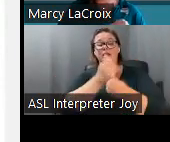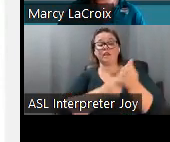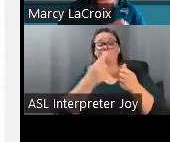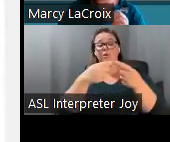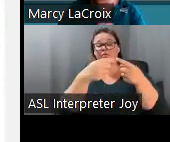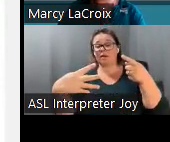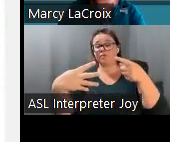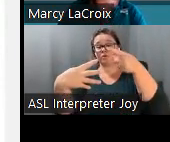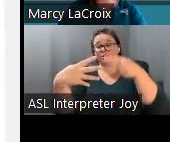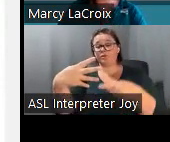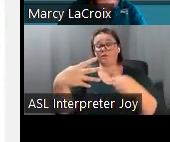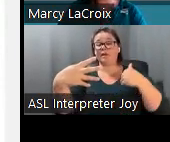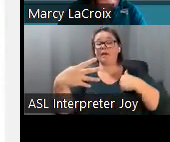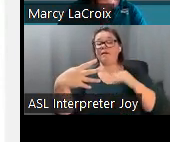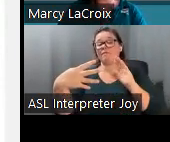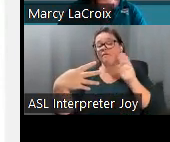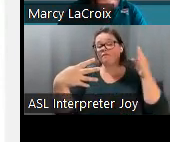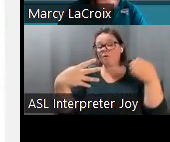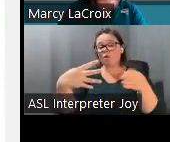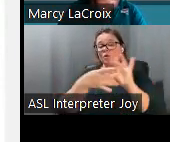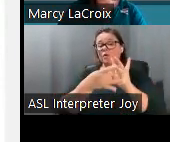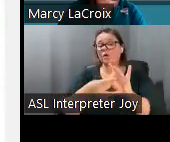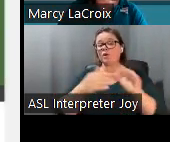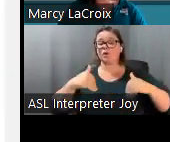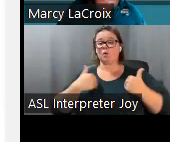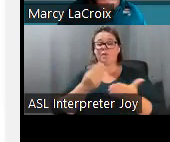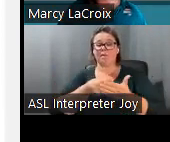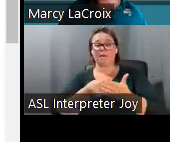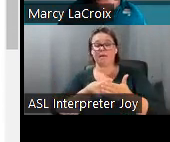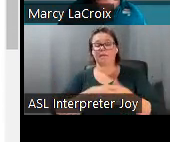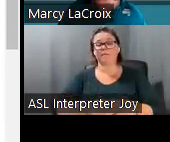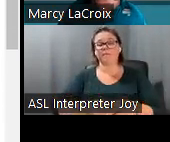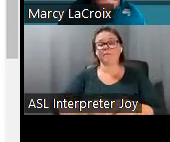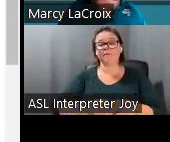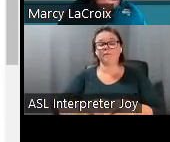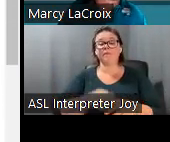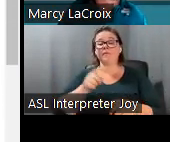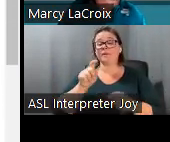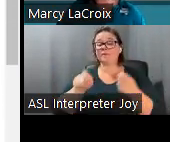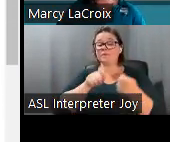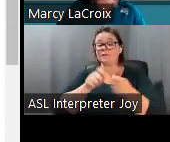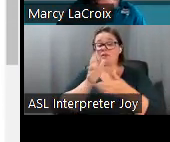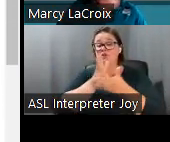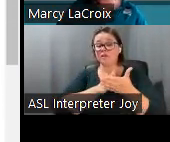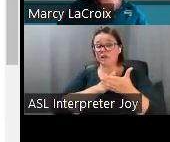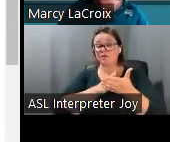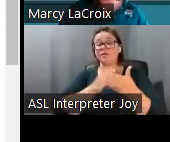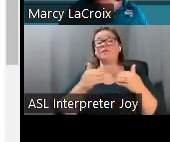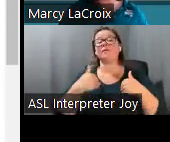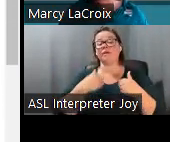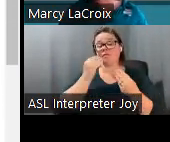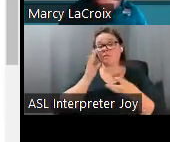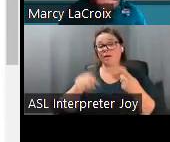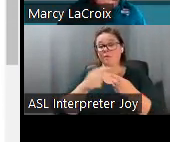options is the focus on youth and money. And in this particular section, we find information on earned